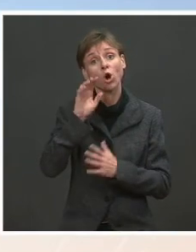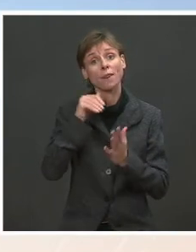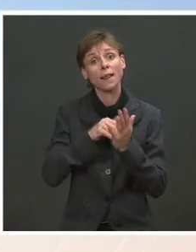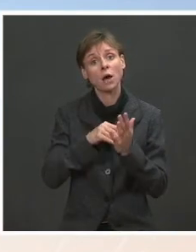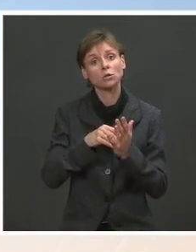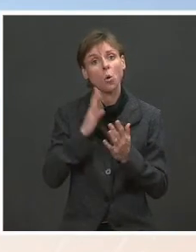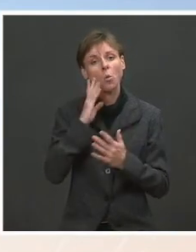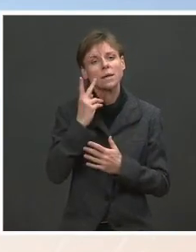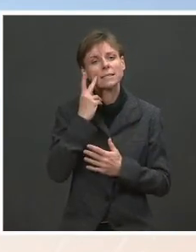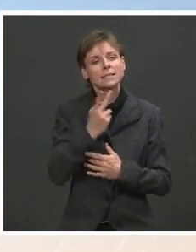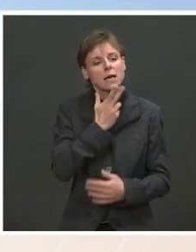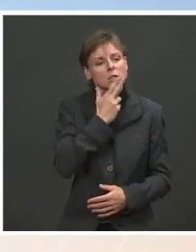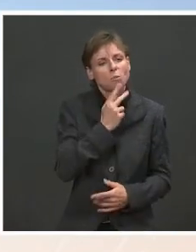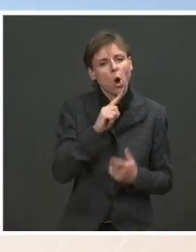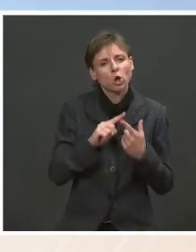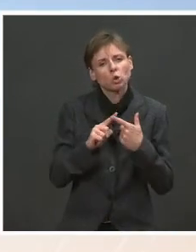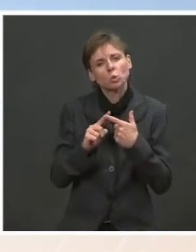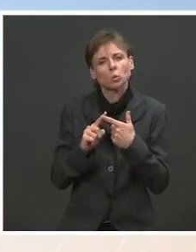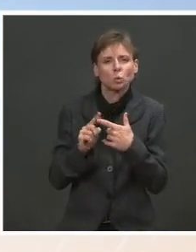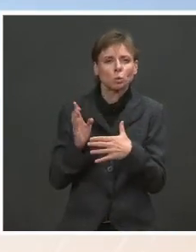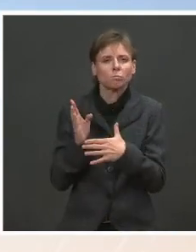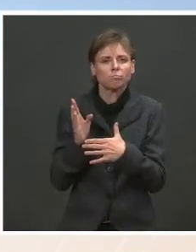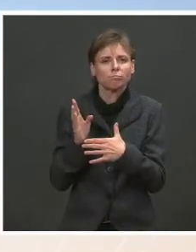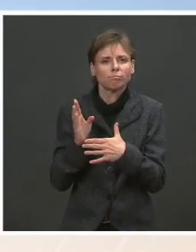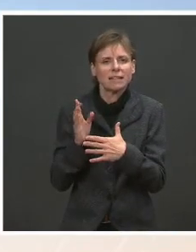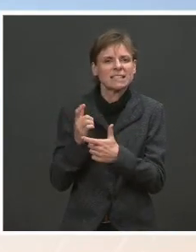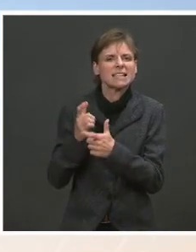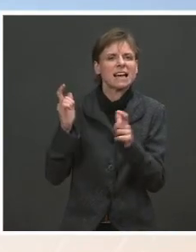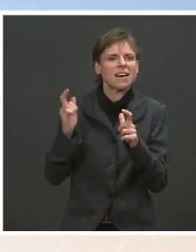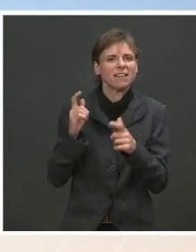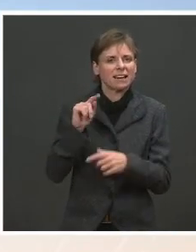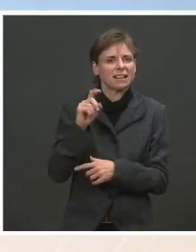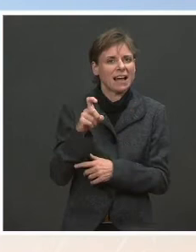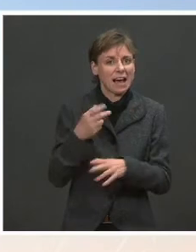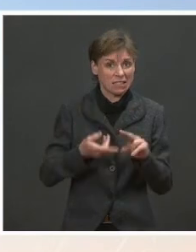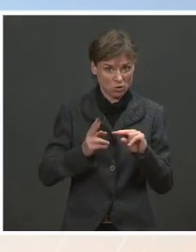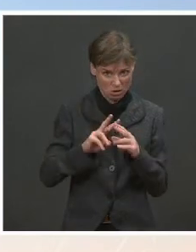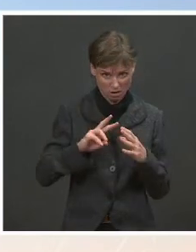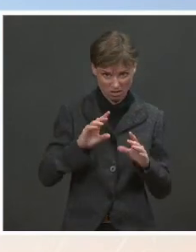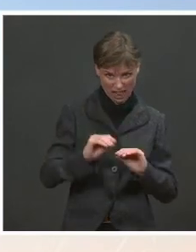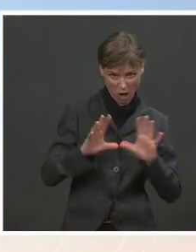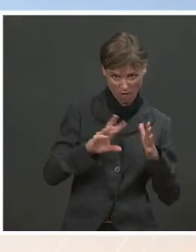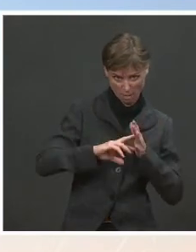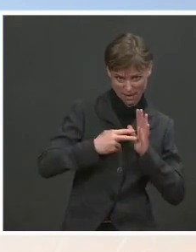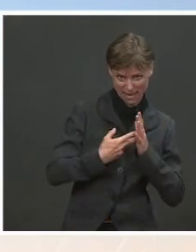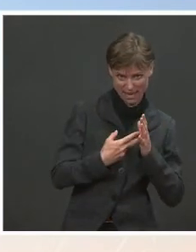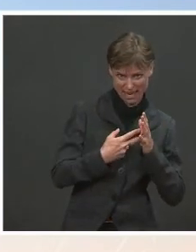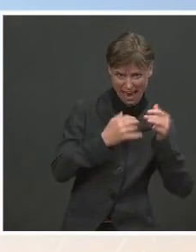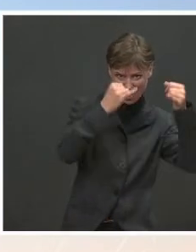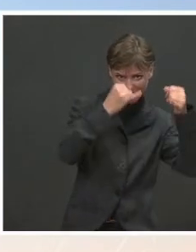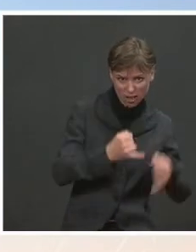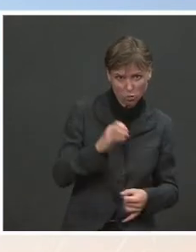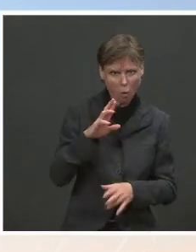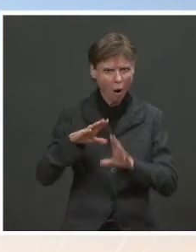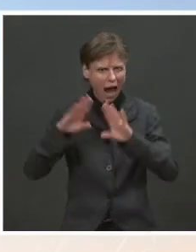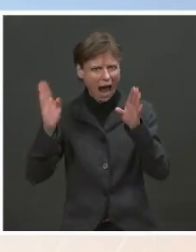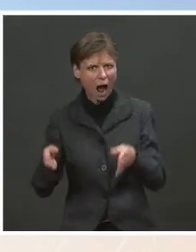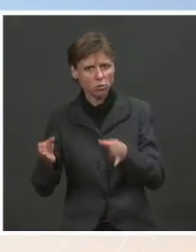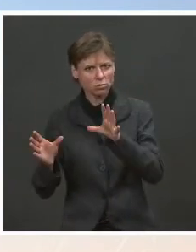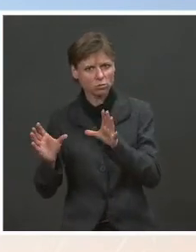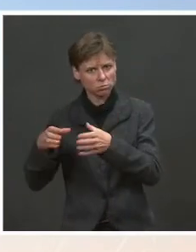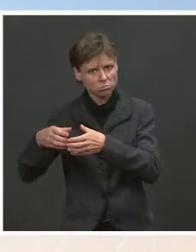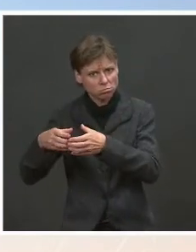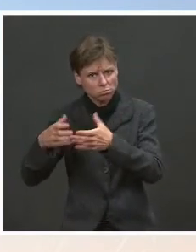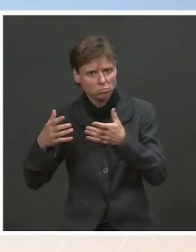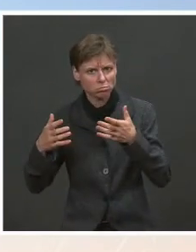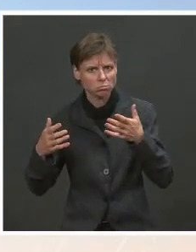increase. To clarify, did he mean individuals or households? Because it wasn't very clear. And Secretary Yellen, I